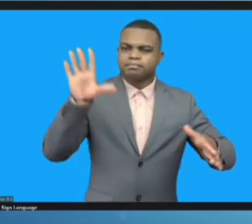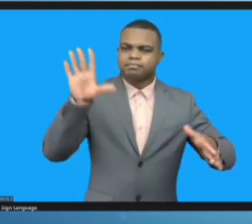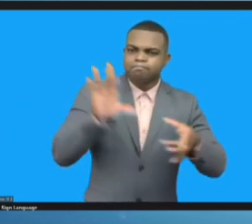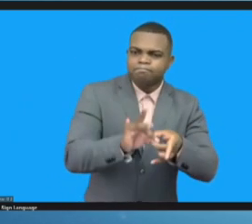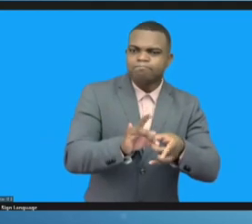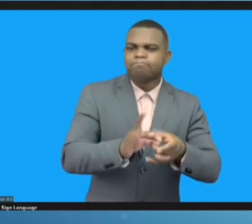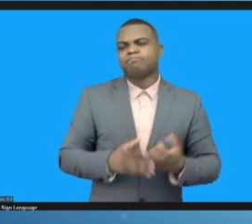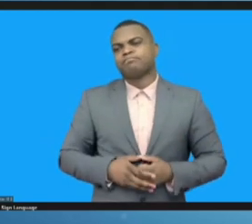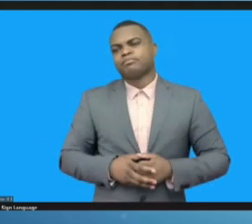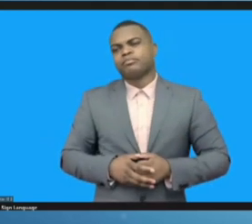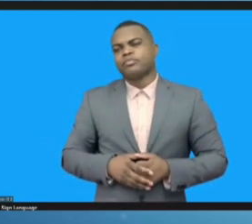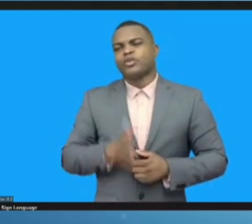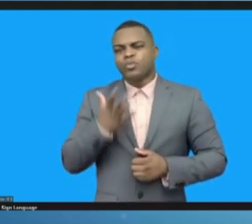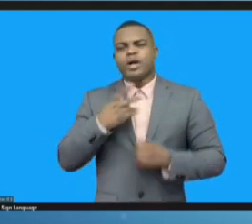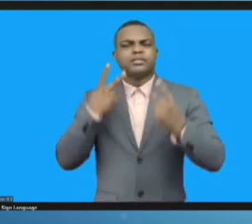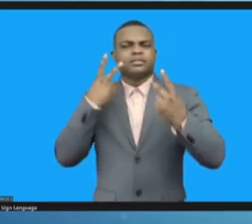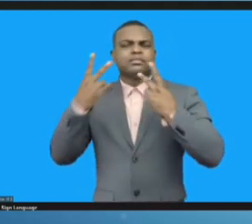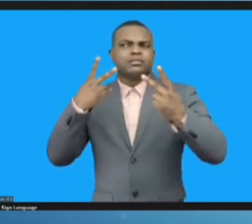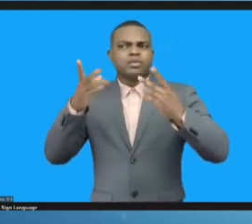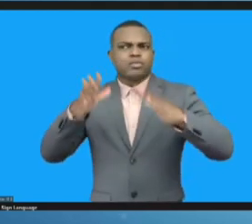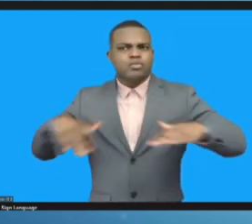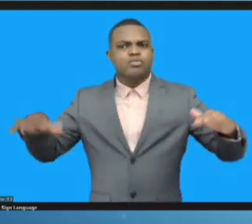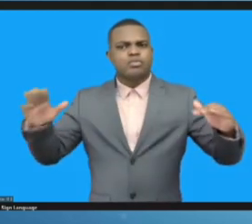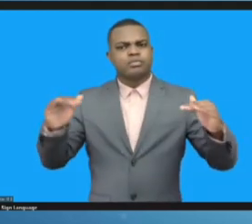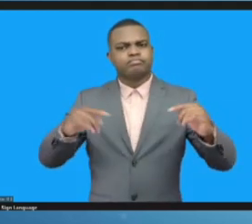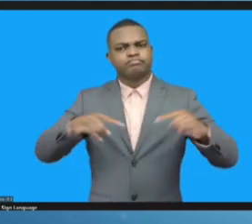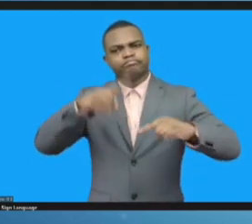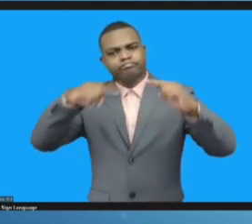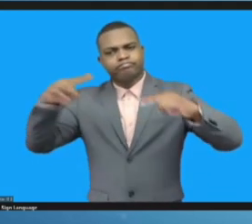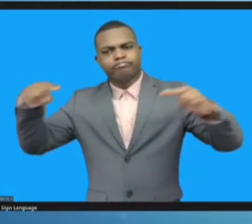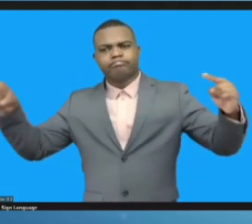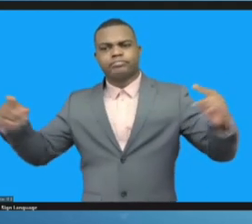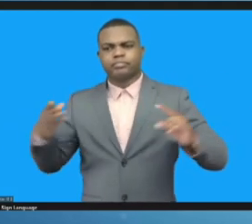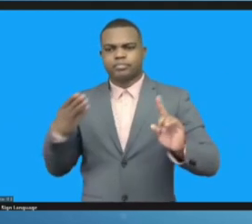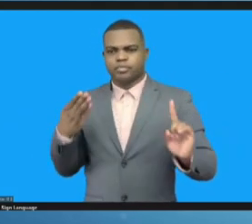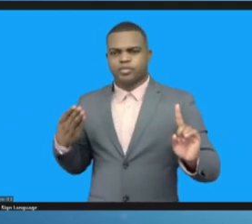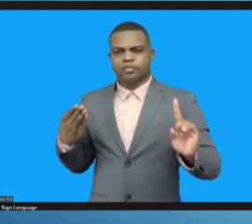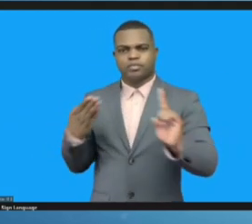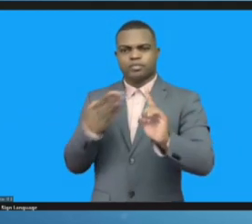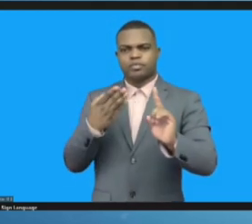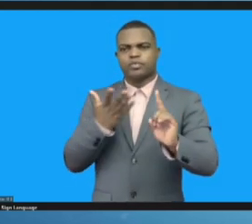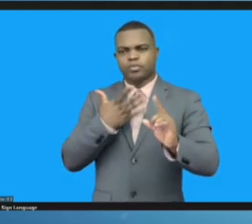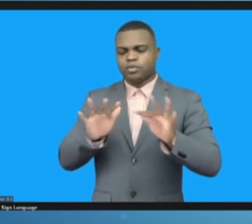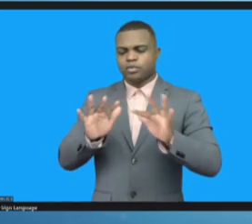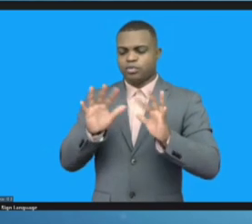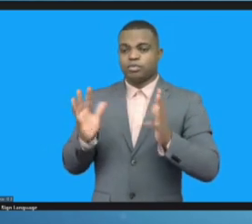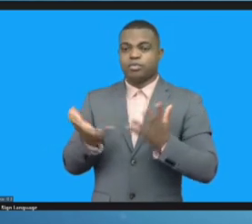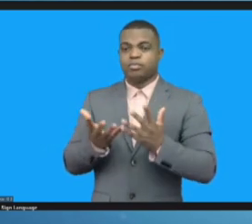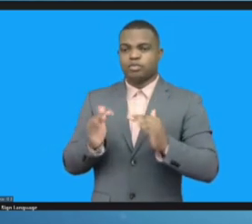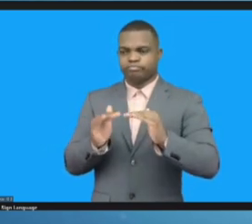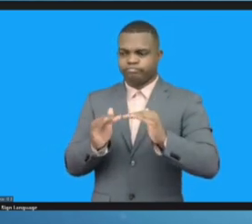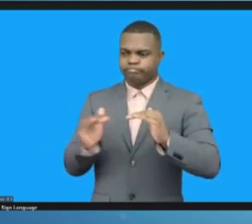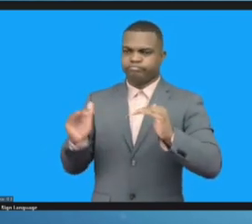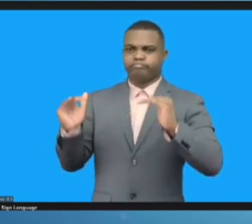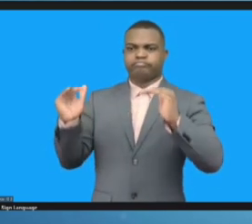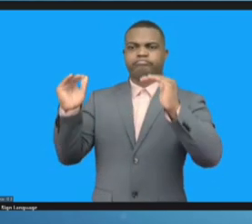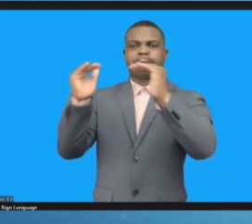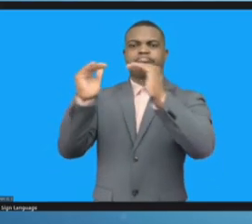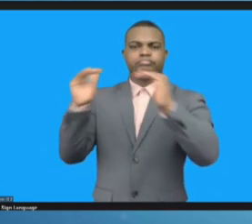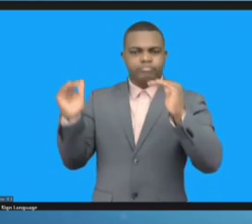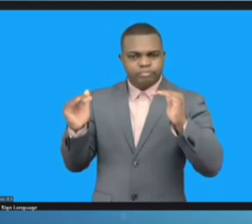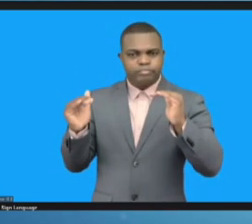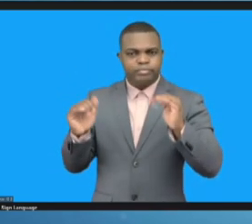standards or informing national level regulations. Dear colleagues, I look forward to being part